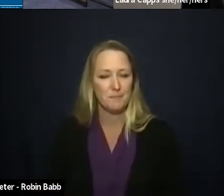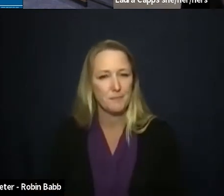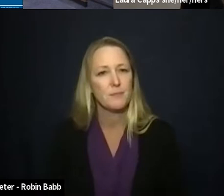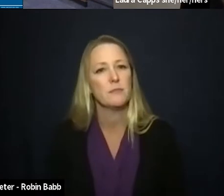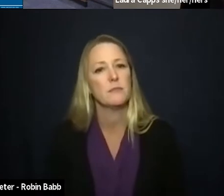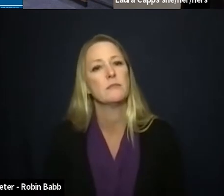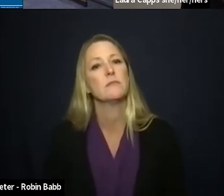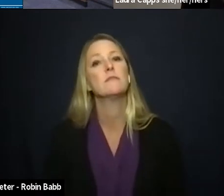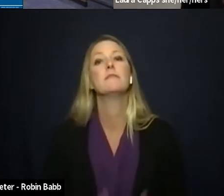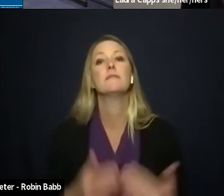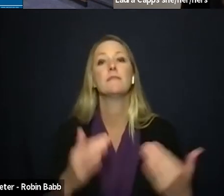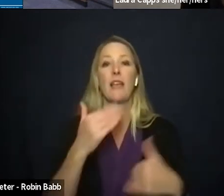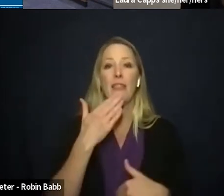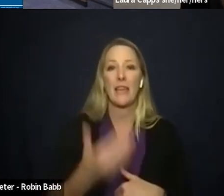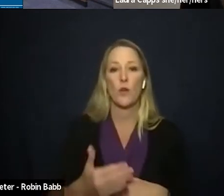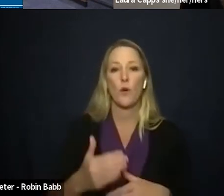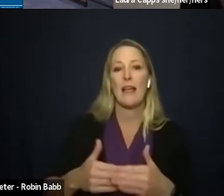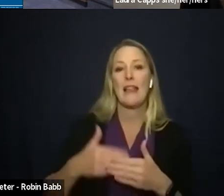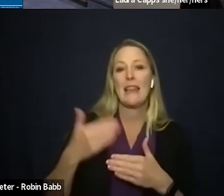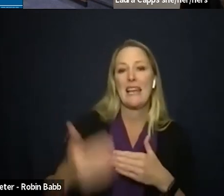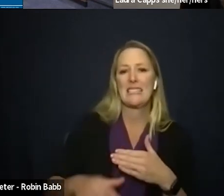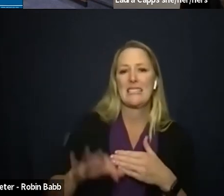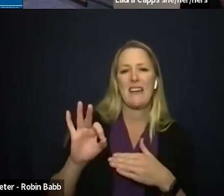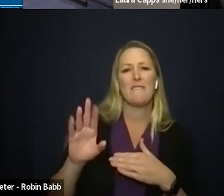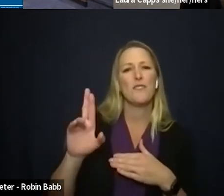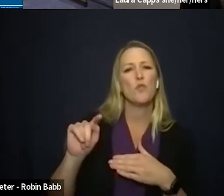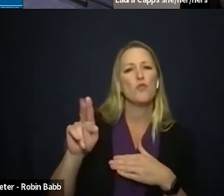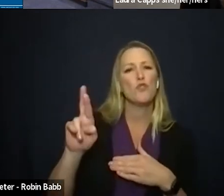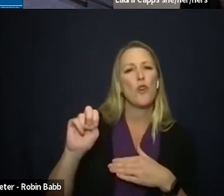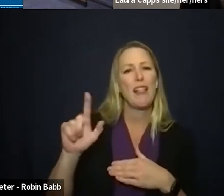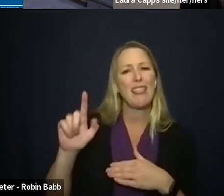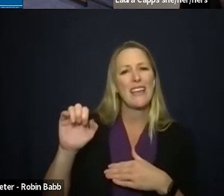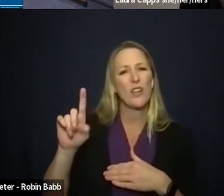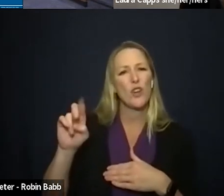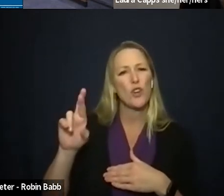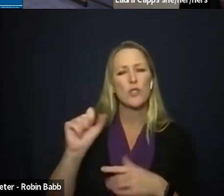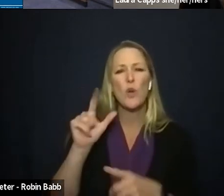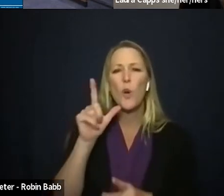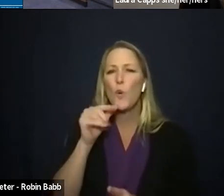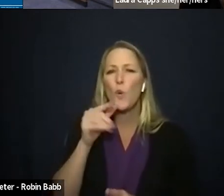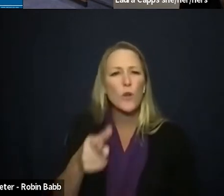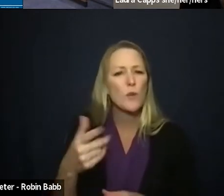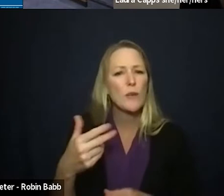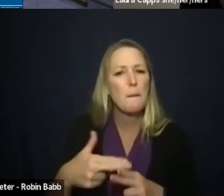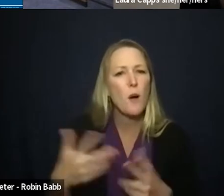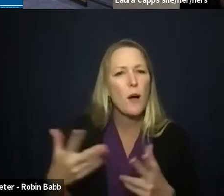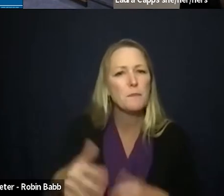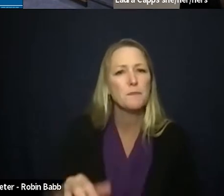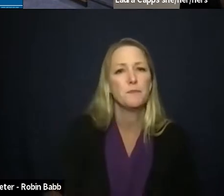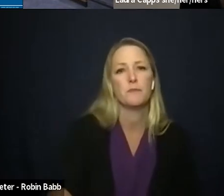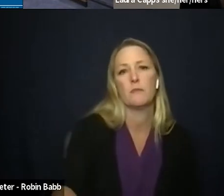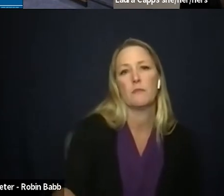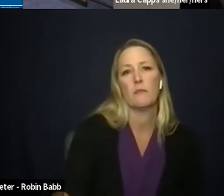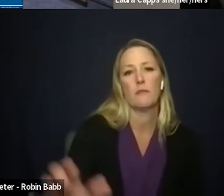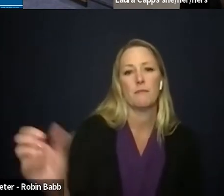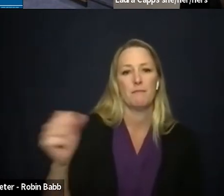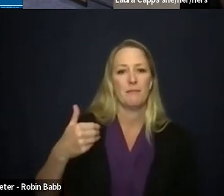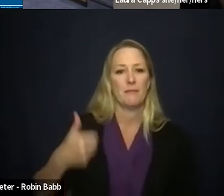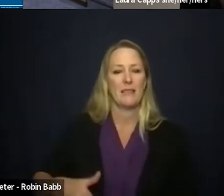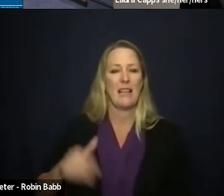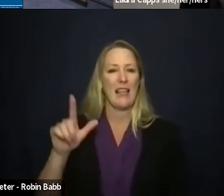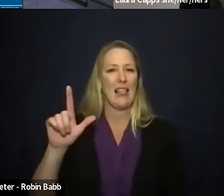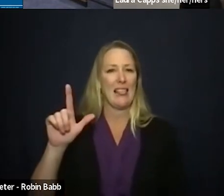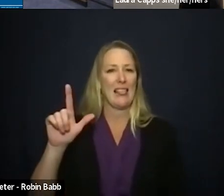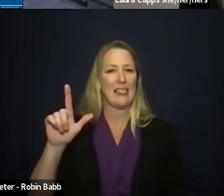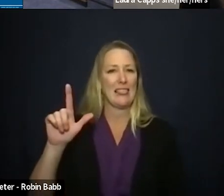thank you the next speaker is future leaders if you can please state your phone full name hello my name is lay hi